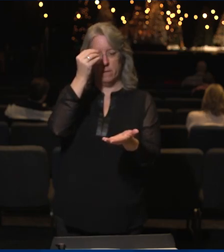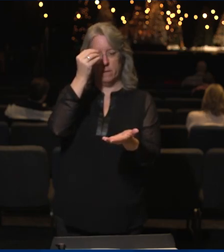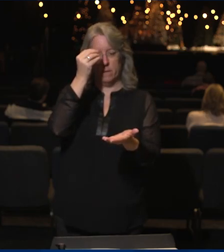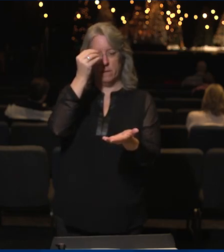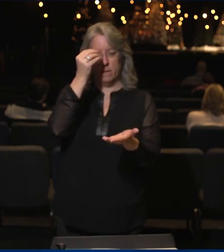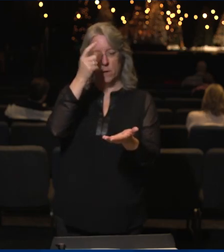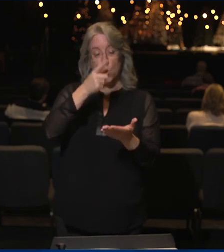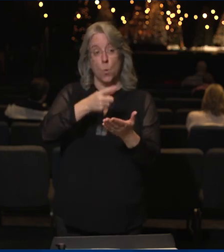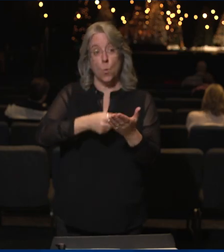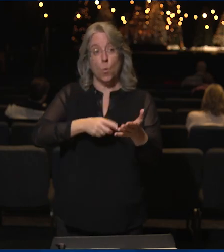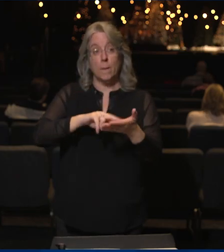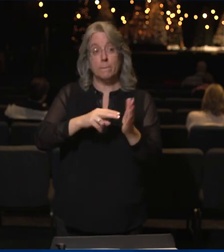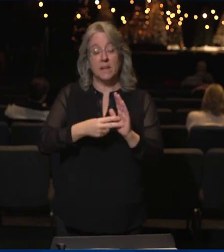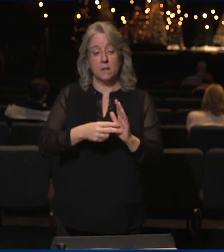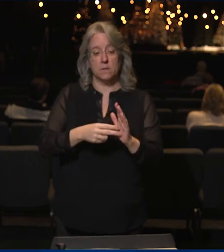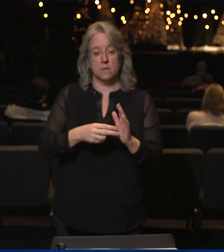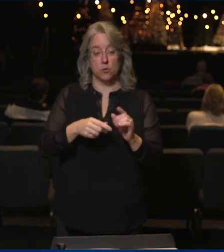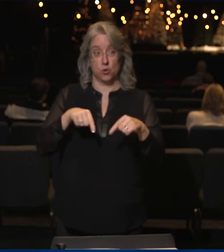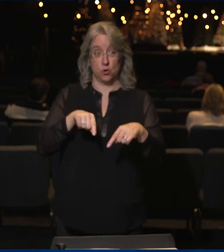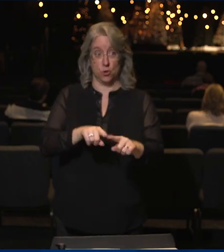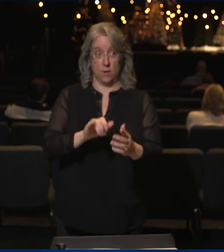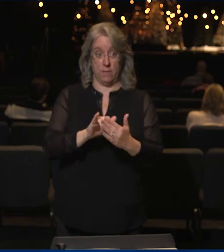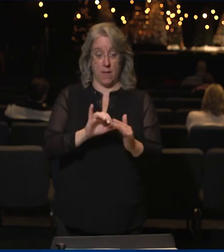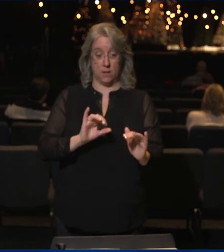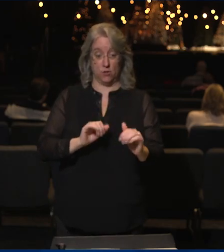in that challenge,